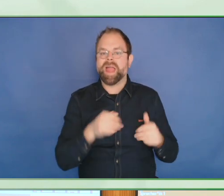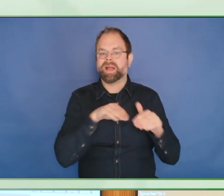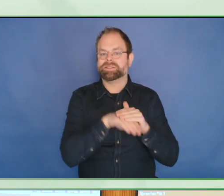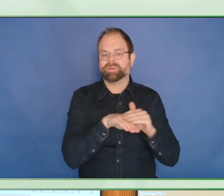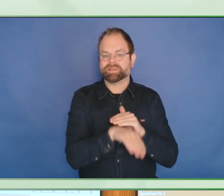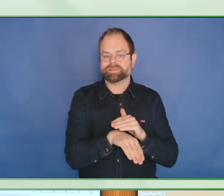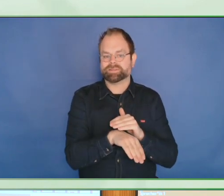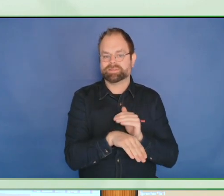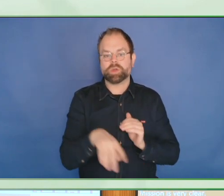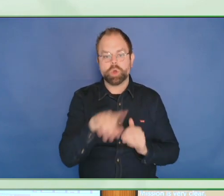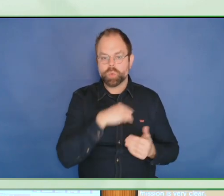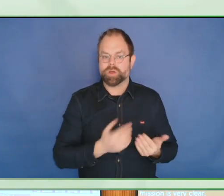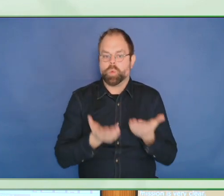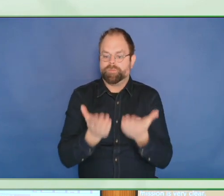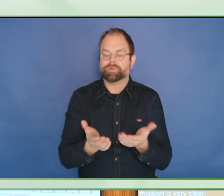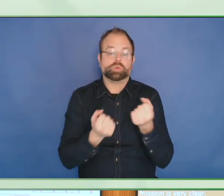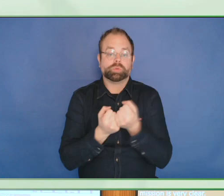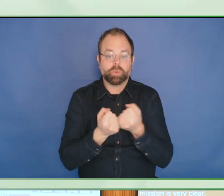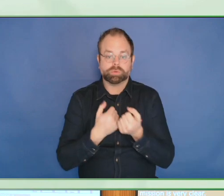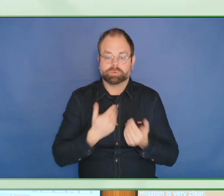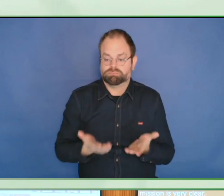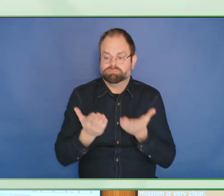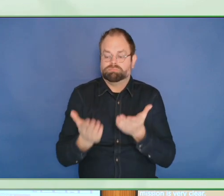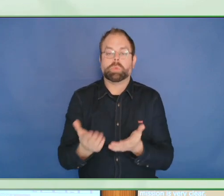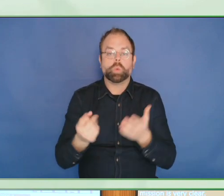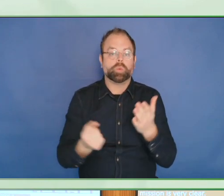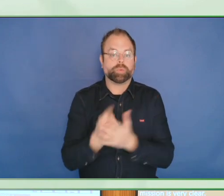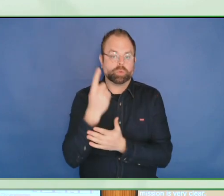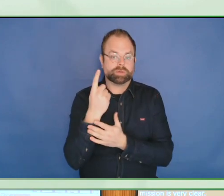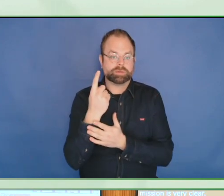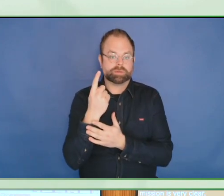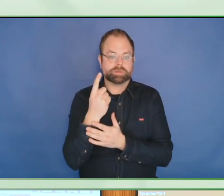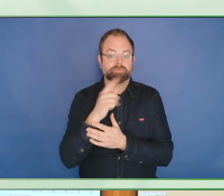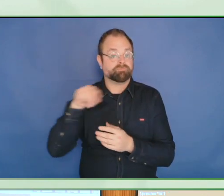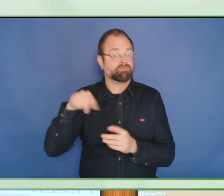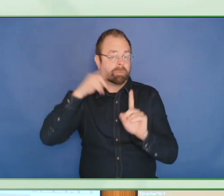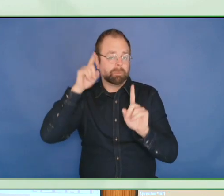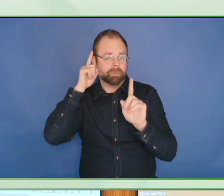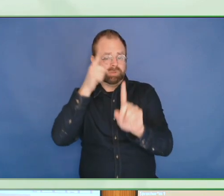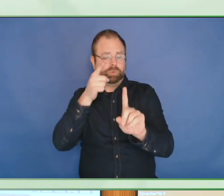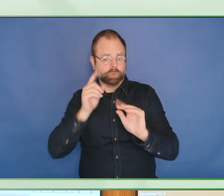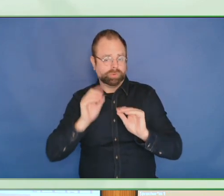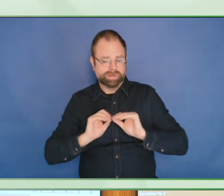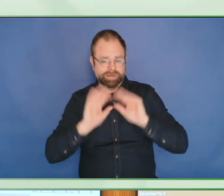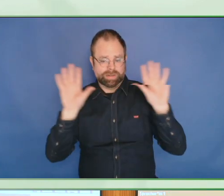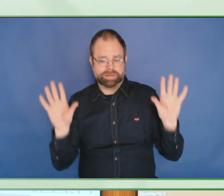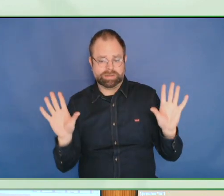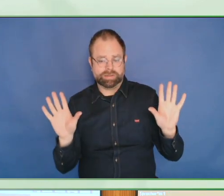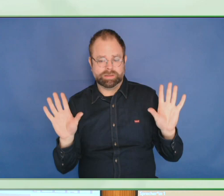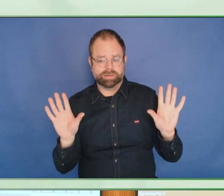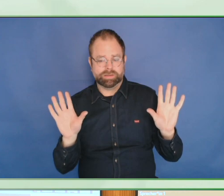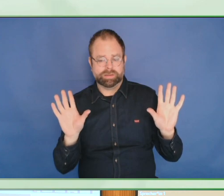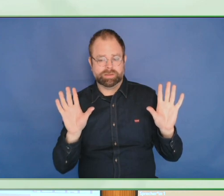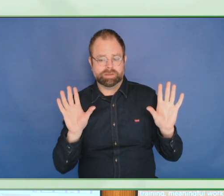by providing inclusive training, meaningful work, and essential services, paving the way for